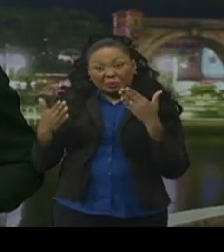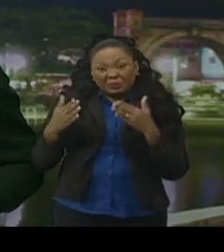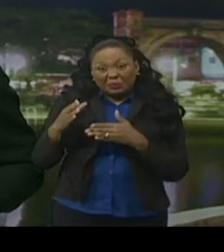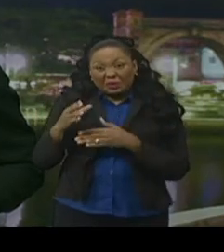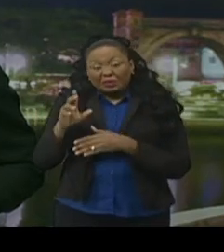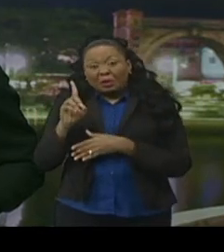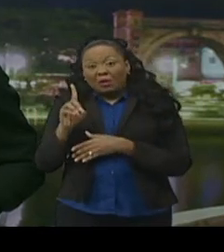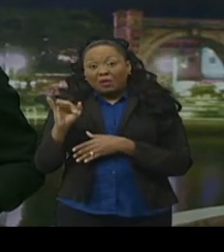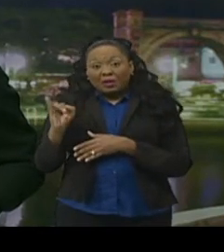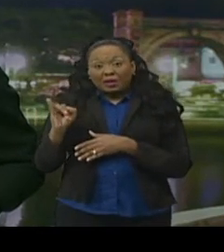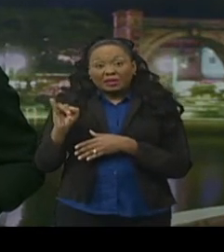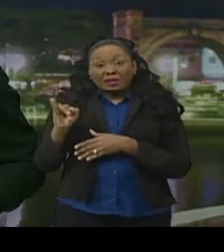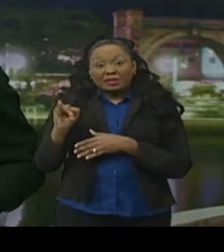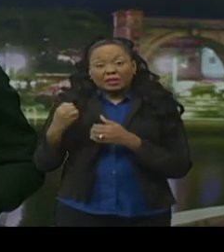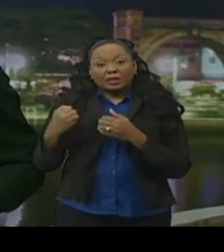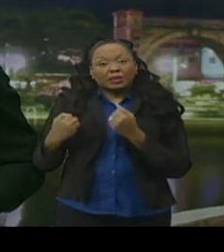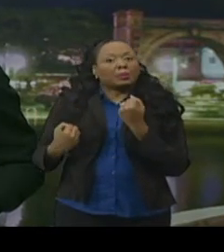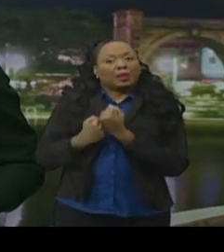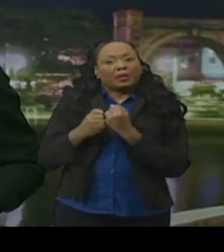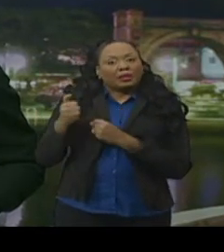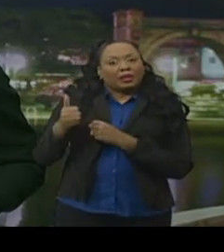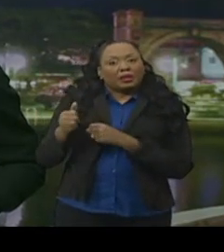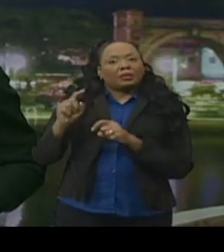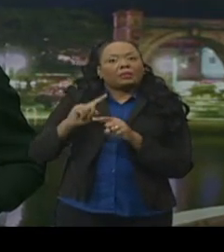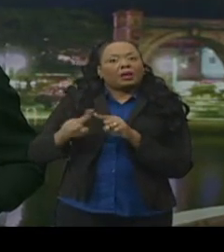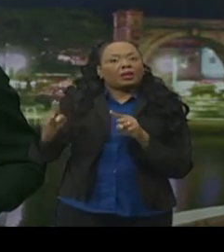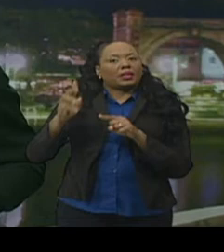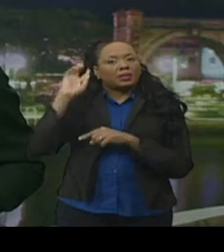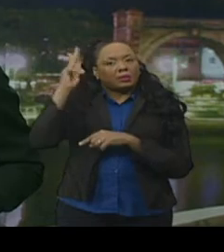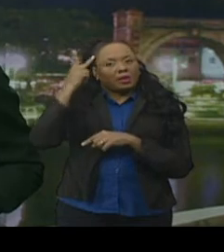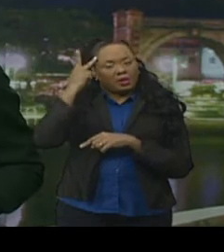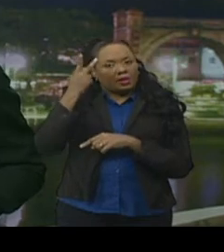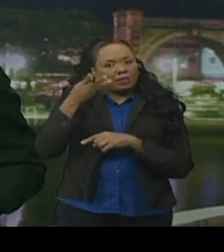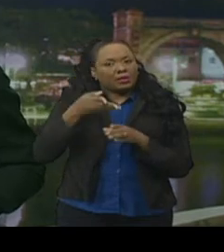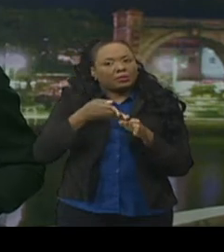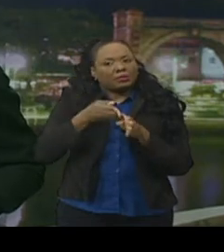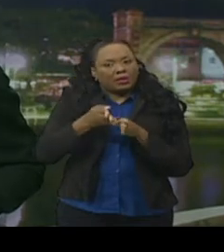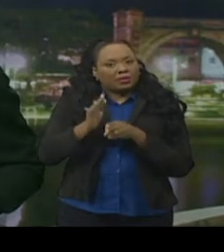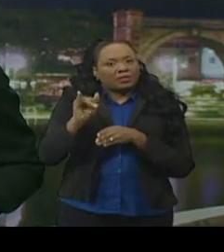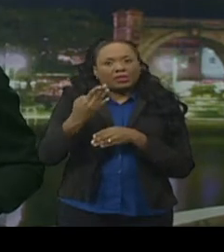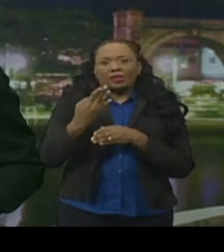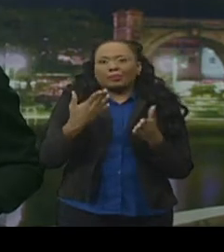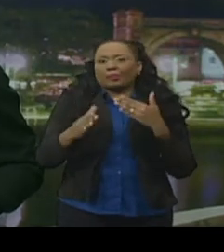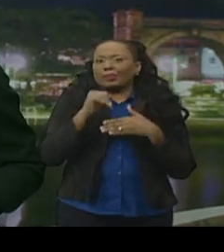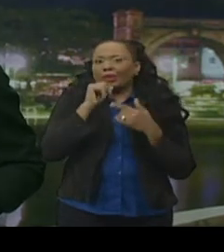defend himself. He has, however, made it clear his political career will take a hit.